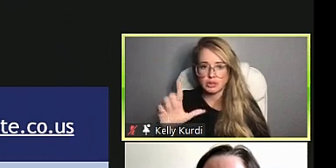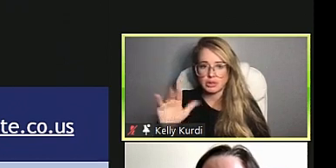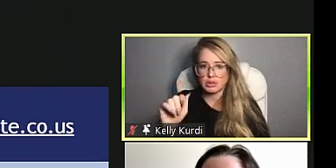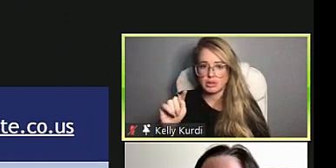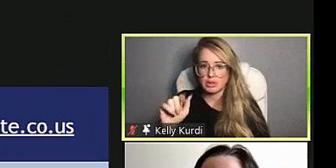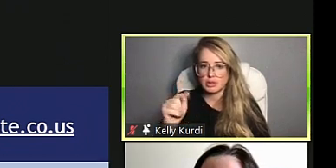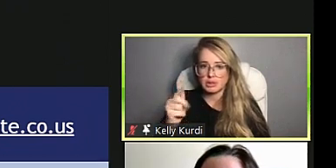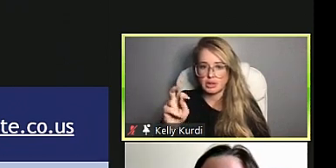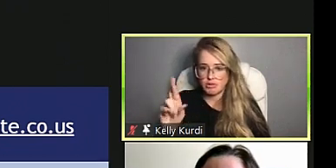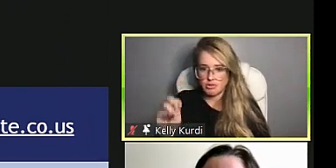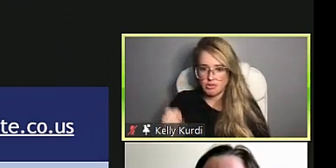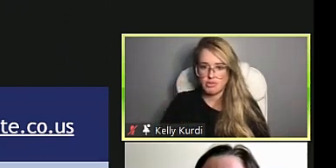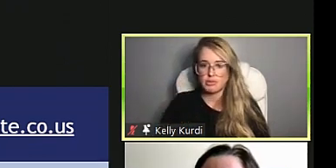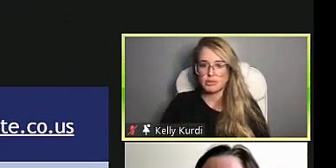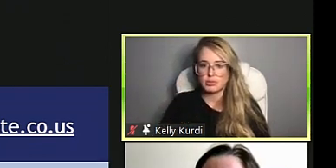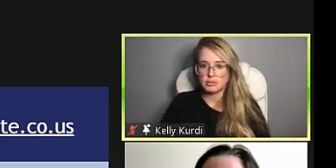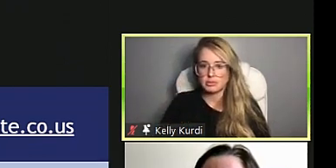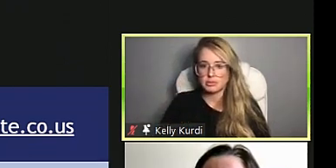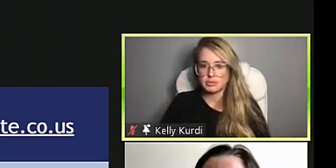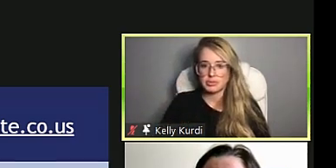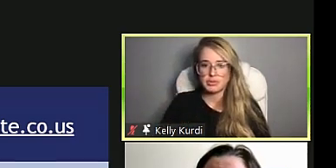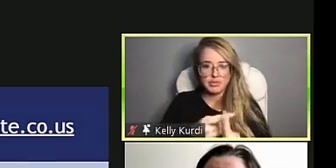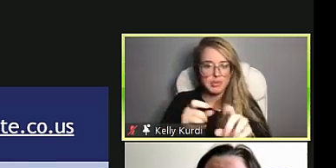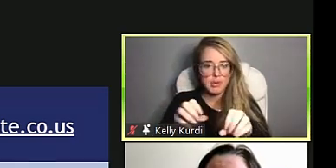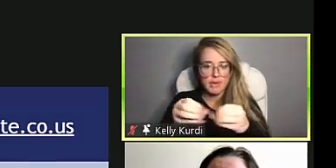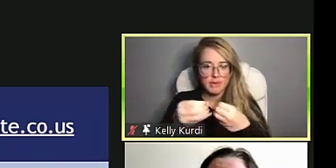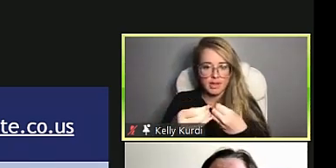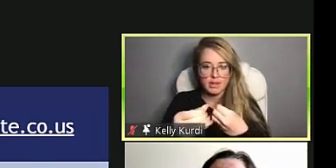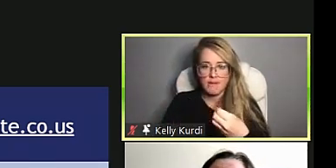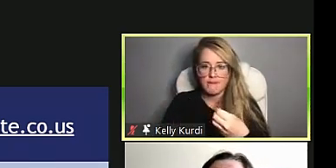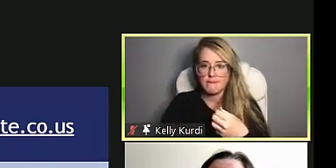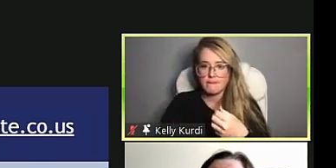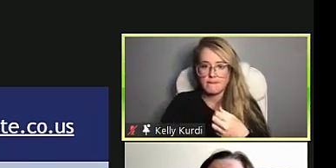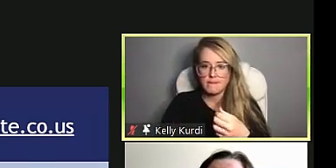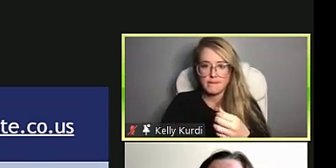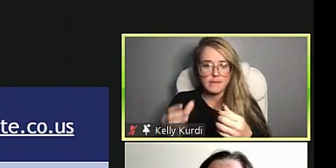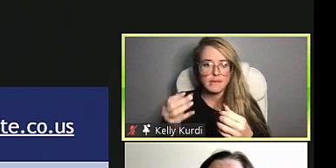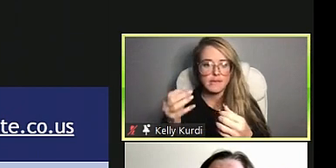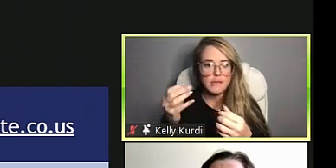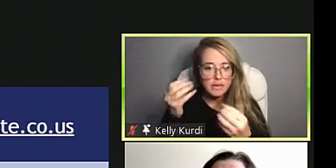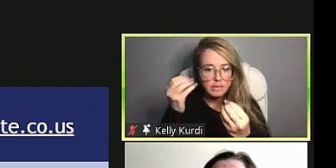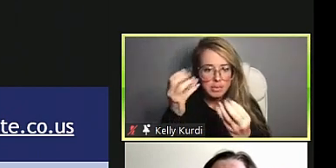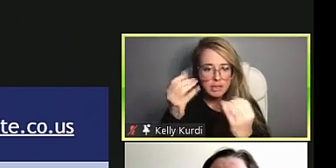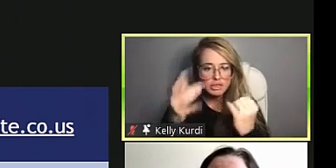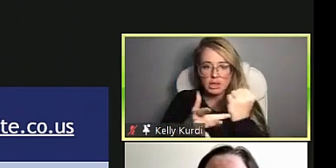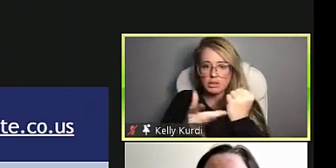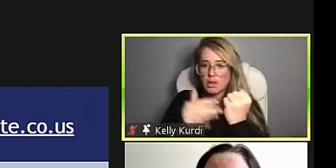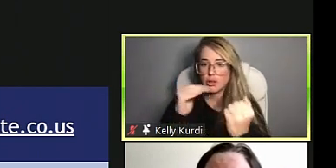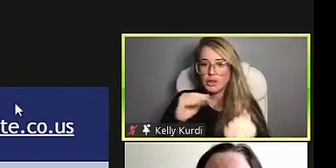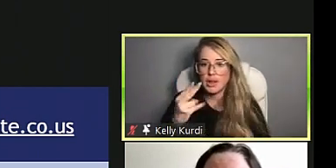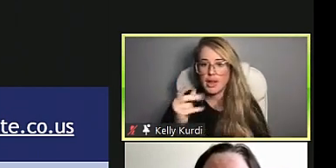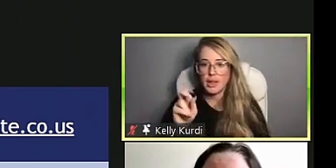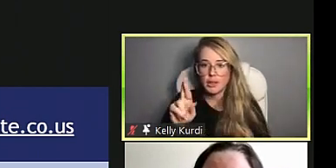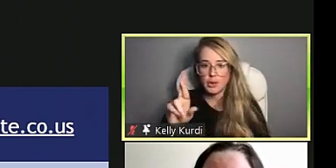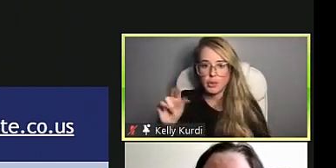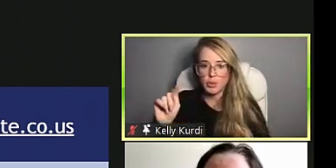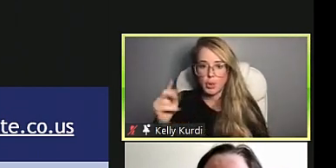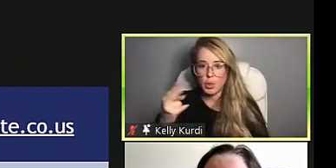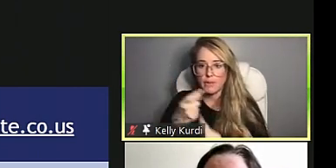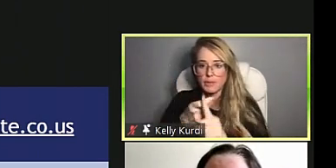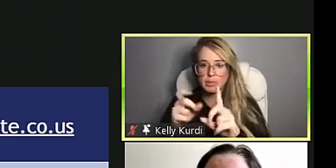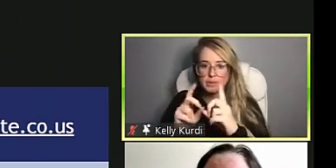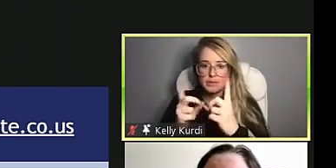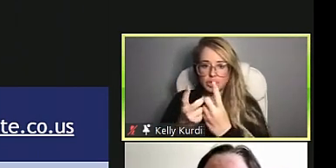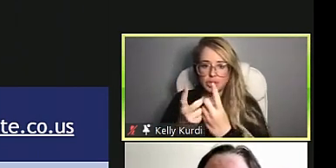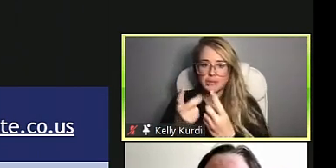information from the Office of Information Technology, and we'll have Heather Roth, Immunization Branch Chief from the Division of Disease Control and Public